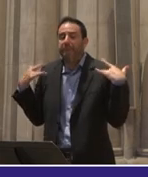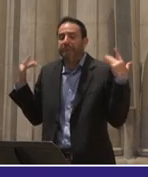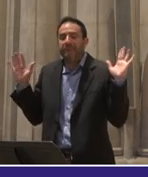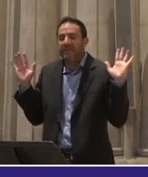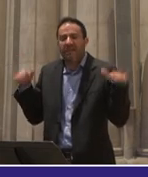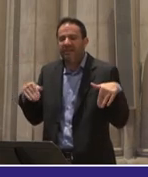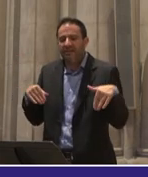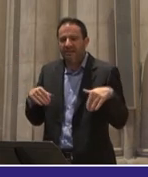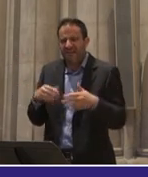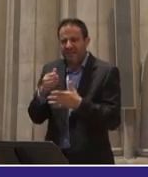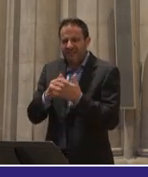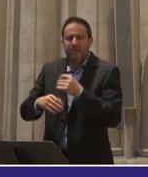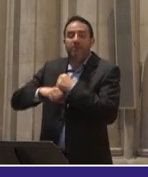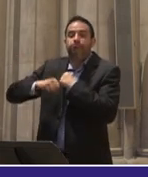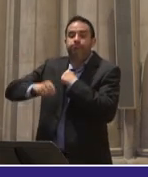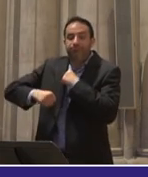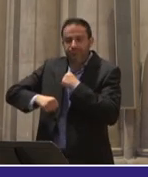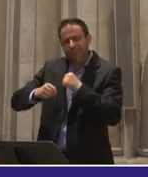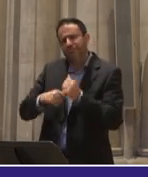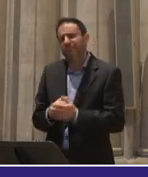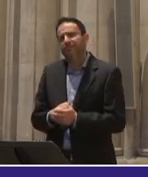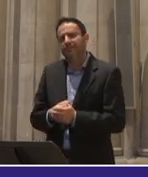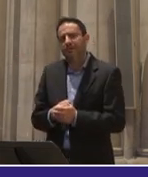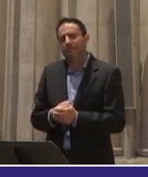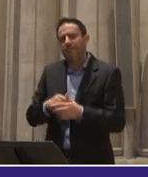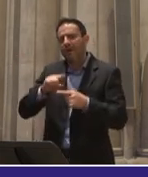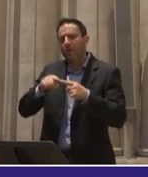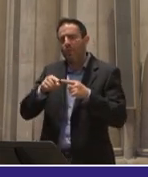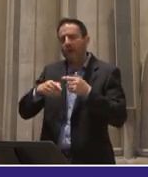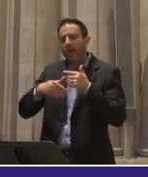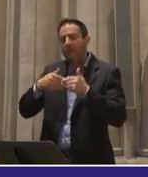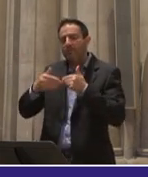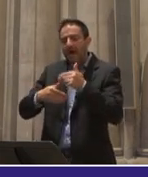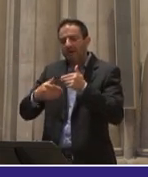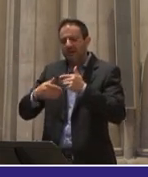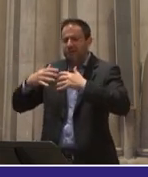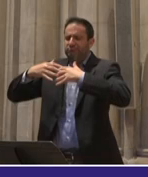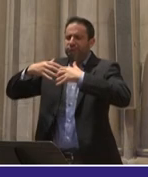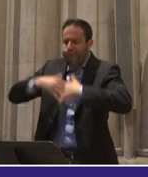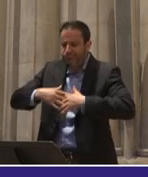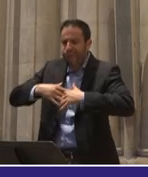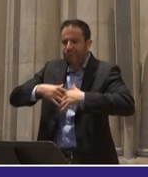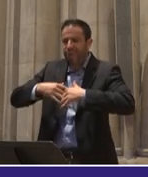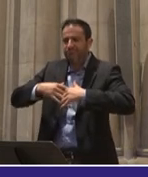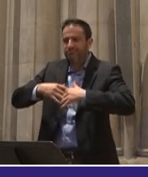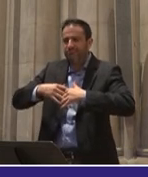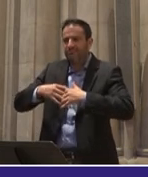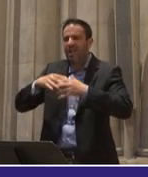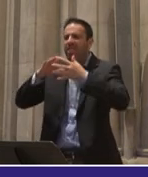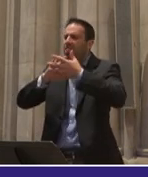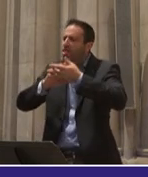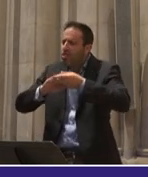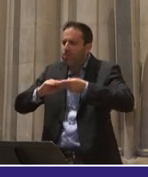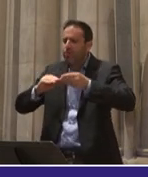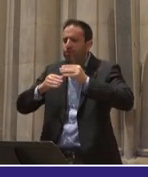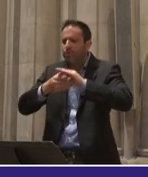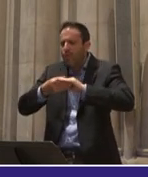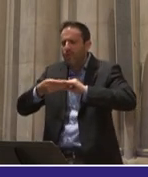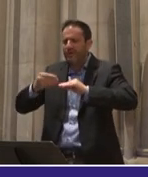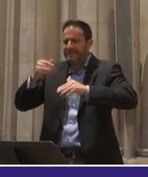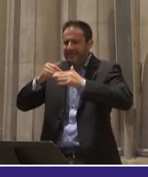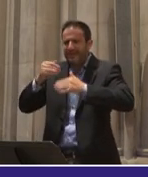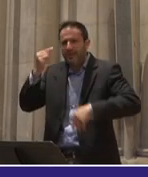tend to be exaggerated. But once a pattern is ingrained and set, the story is set in our